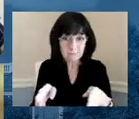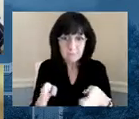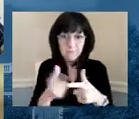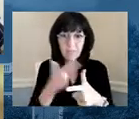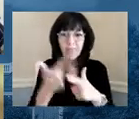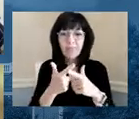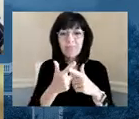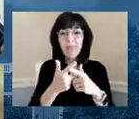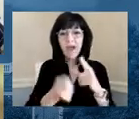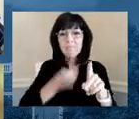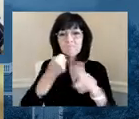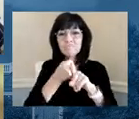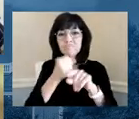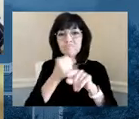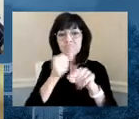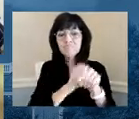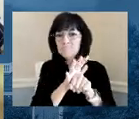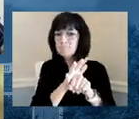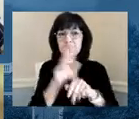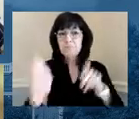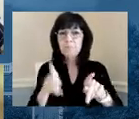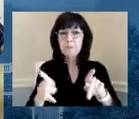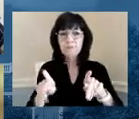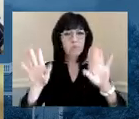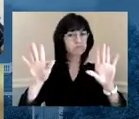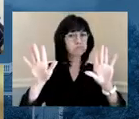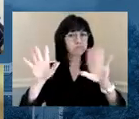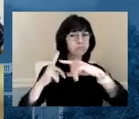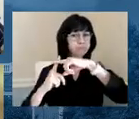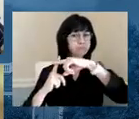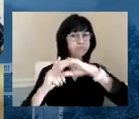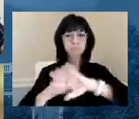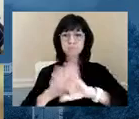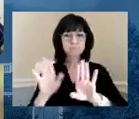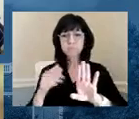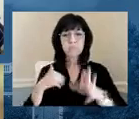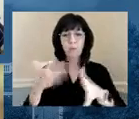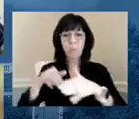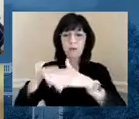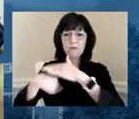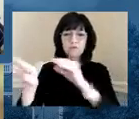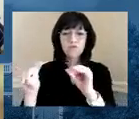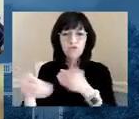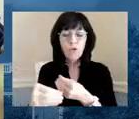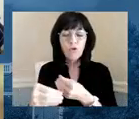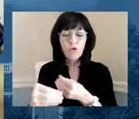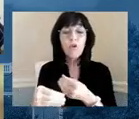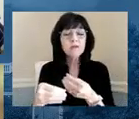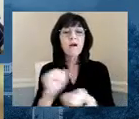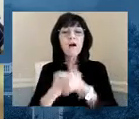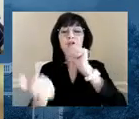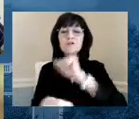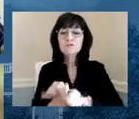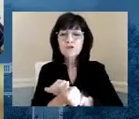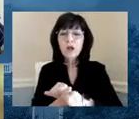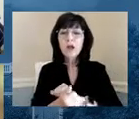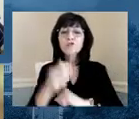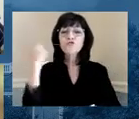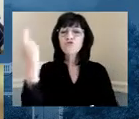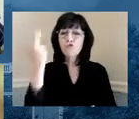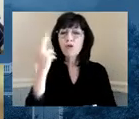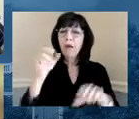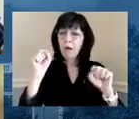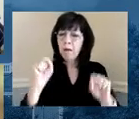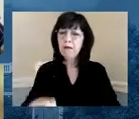and visiting an office where there might be exposure to COVID-19. And so the provisions